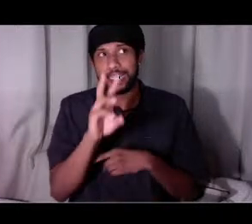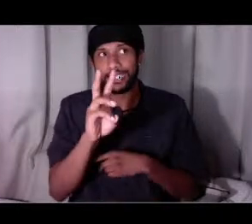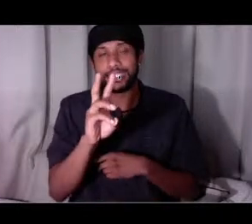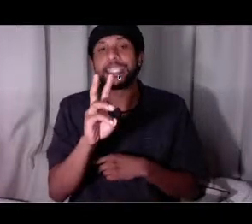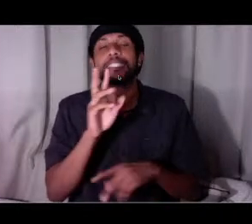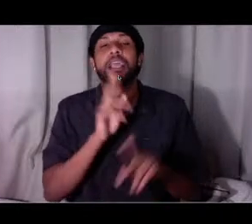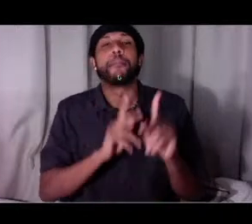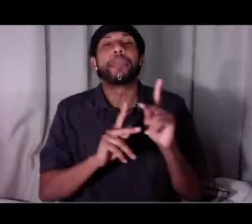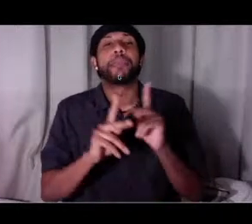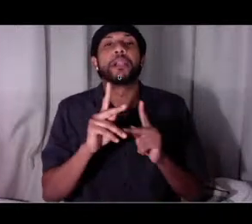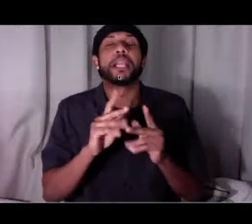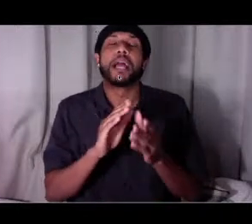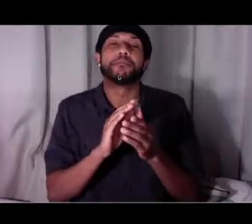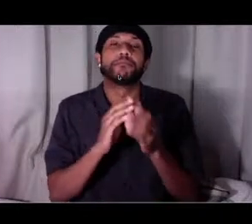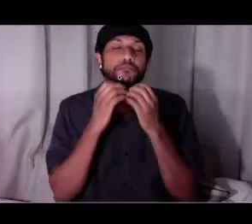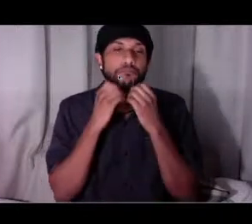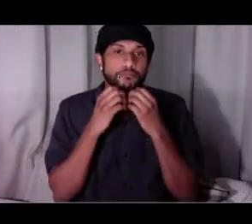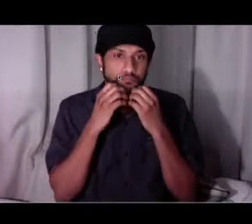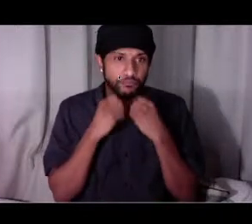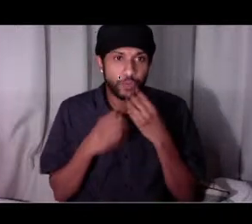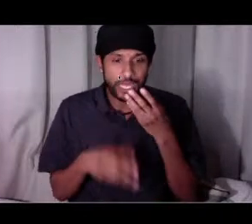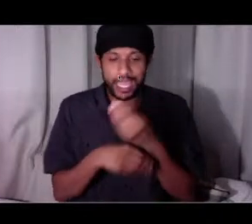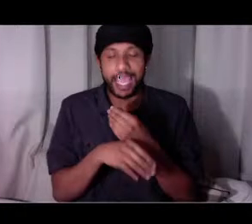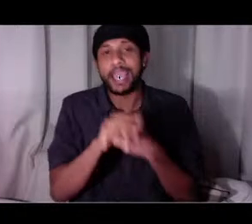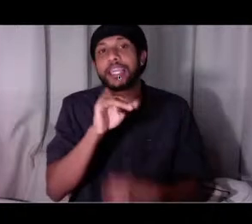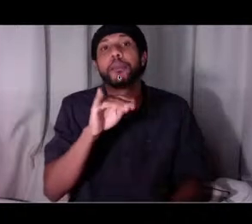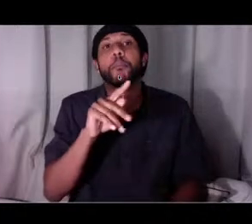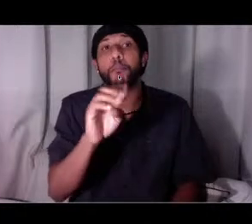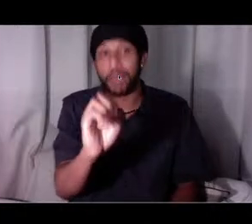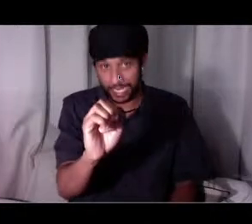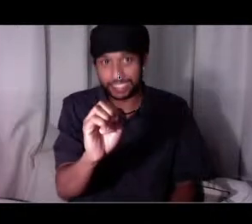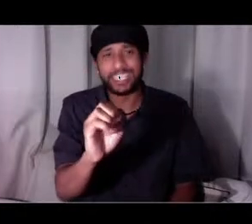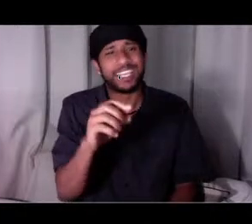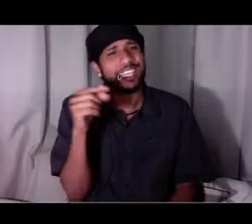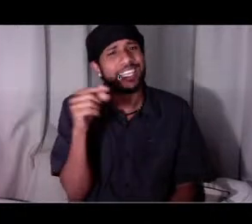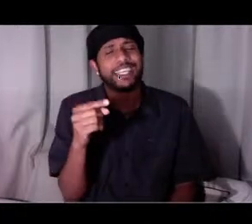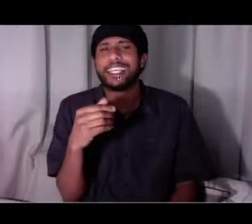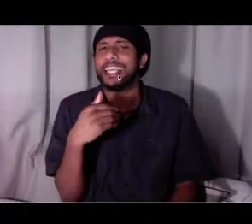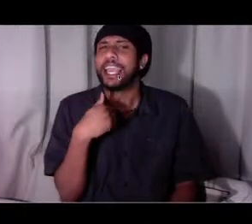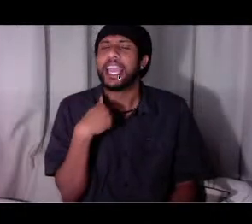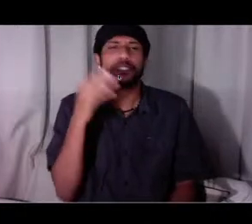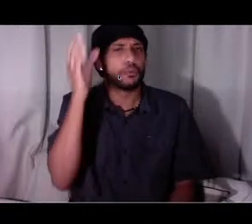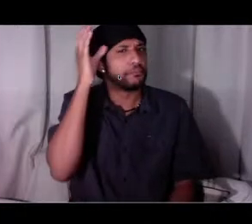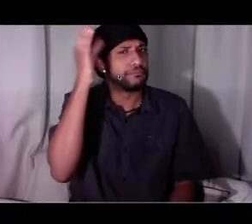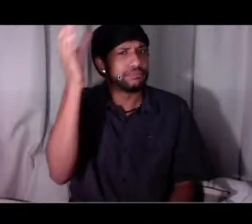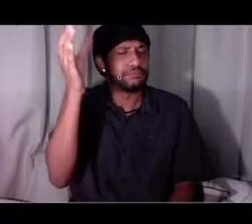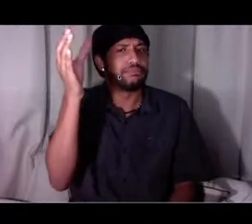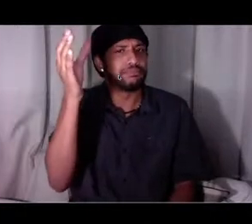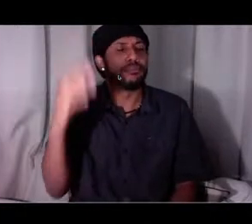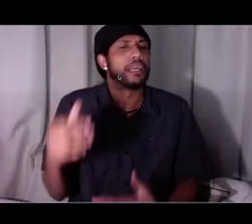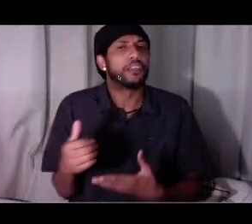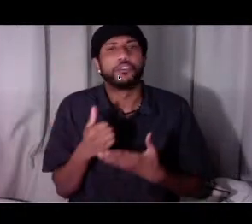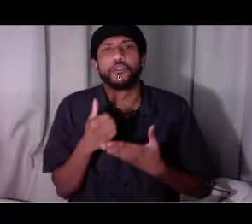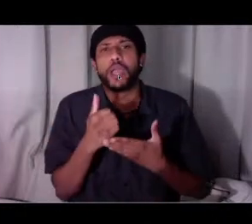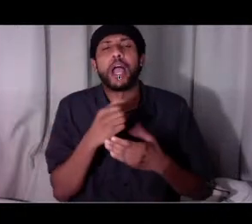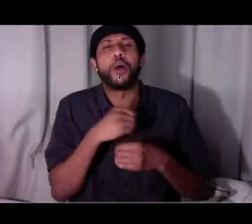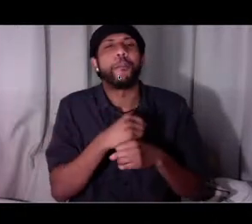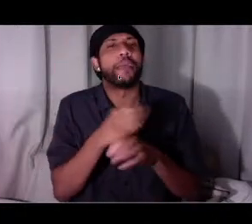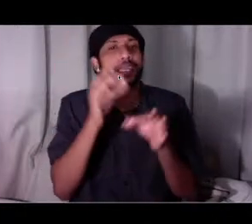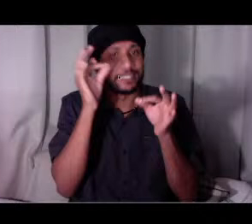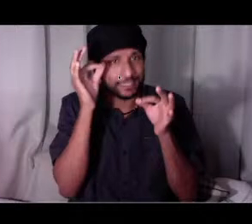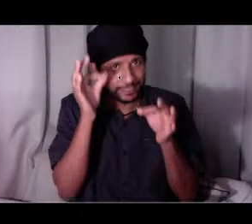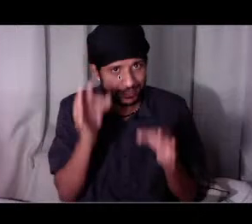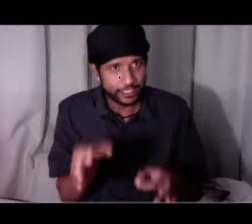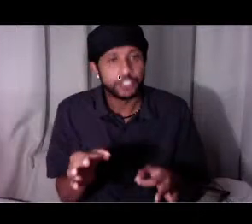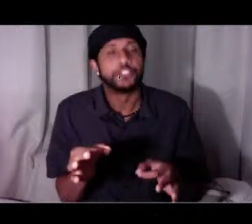and that I'm very grateful F that we put Mike snellings on there I think he has so much knowledge to bring to the table to help with making decisions that it